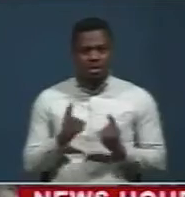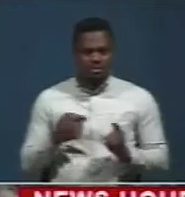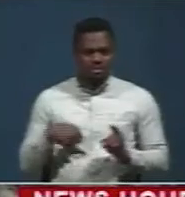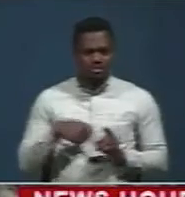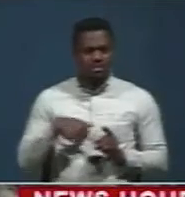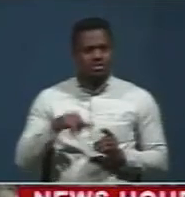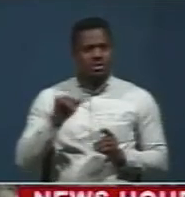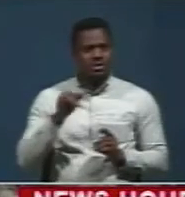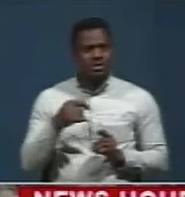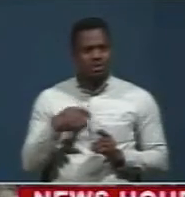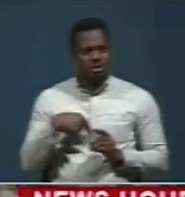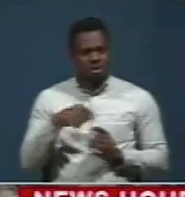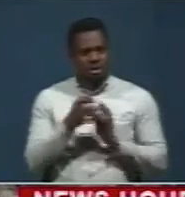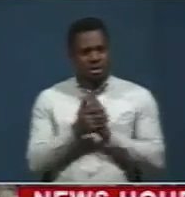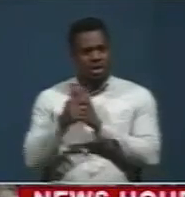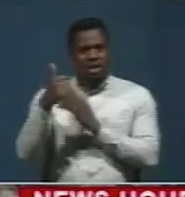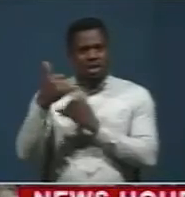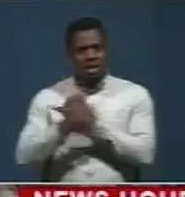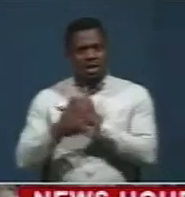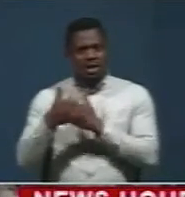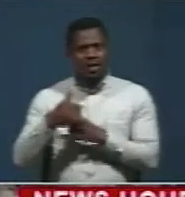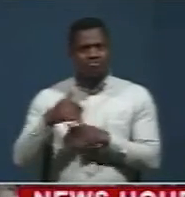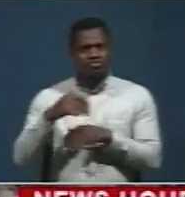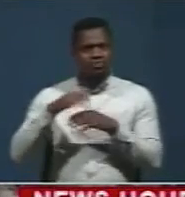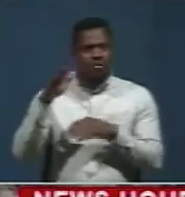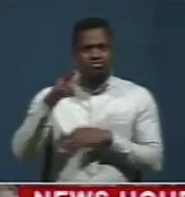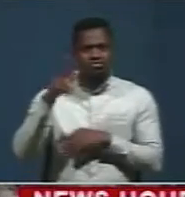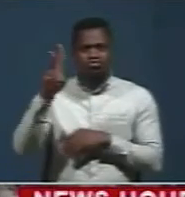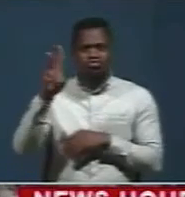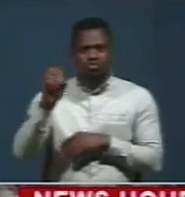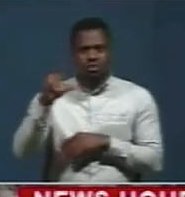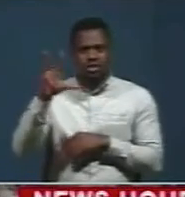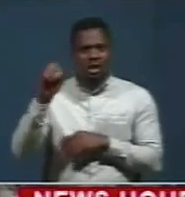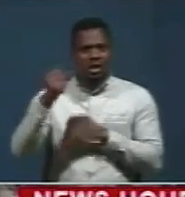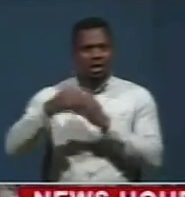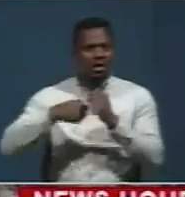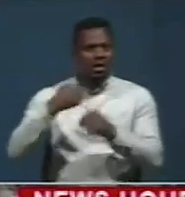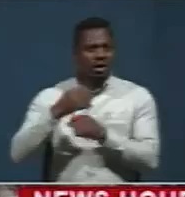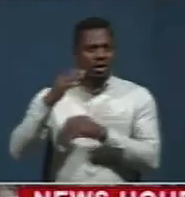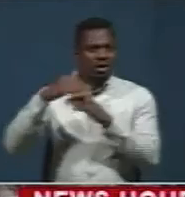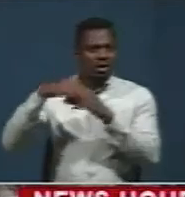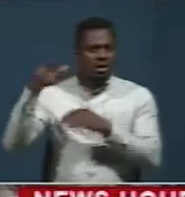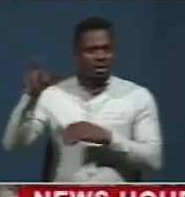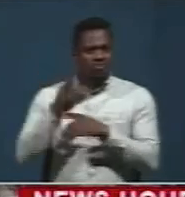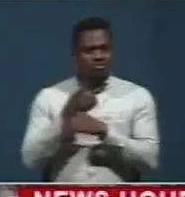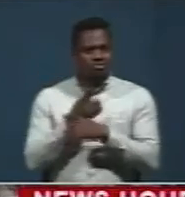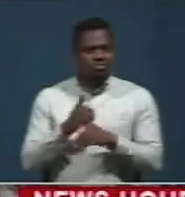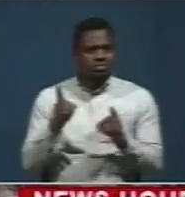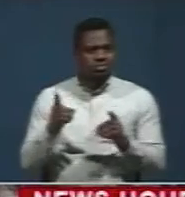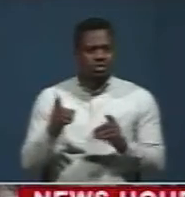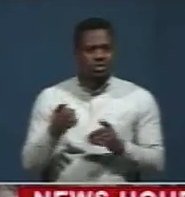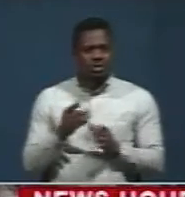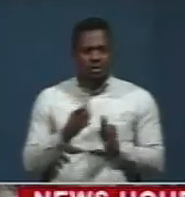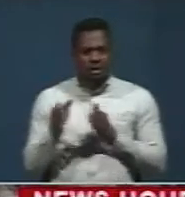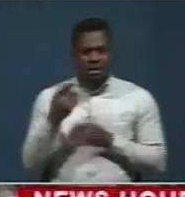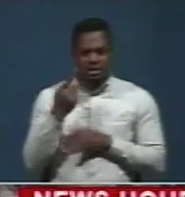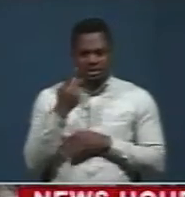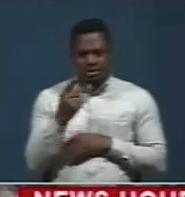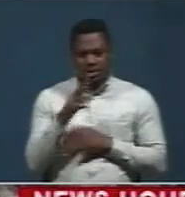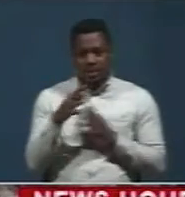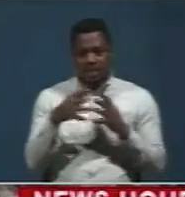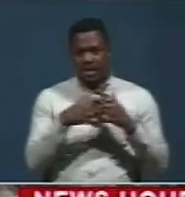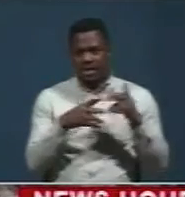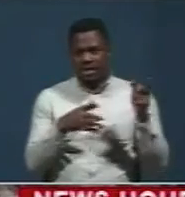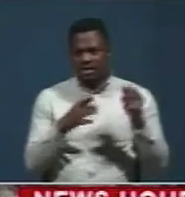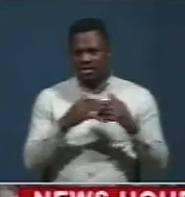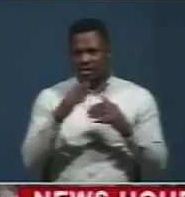mean, most African countries hovering around 20, 30 years. In democratic order, you look at the USA,